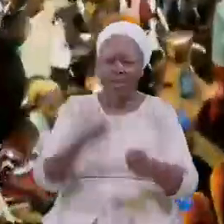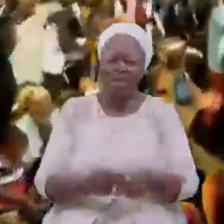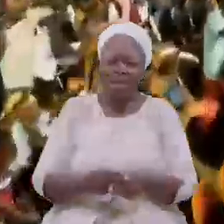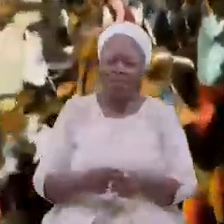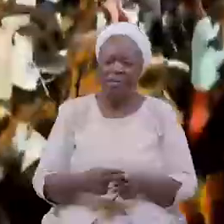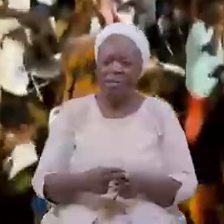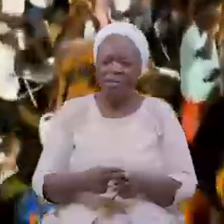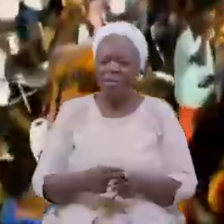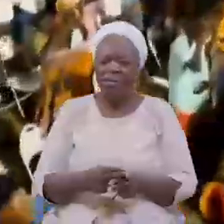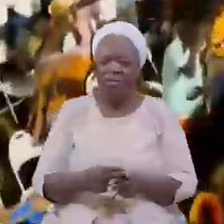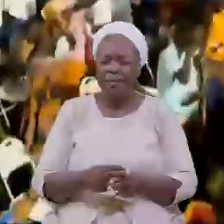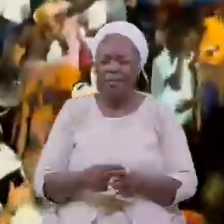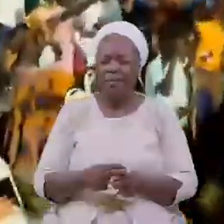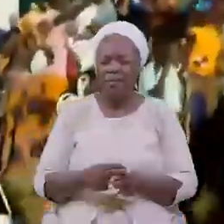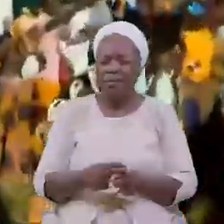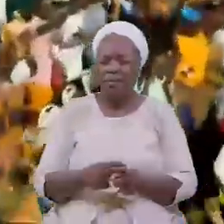name.